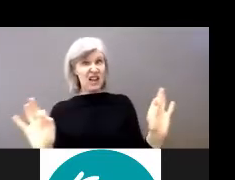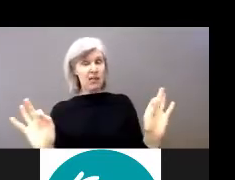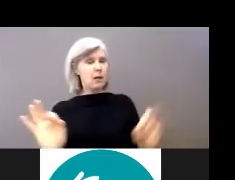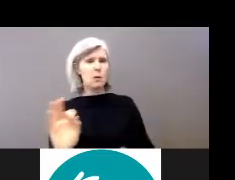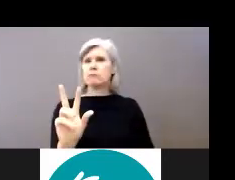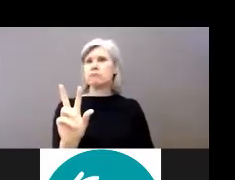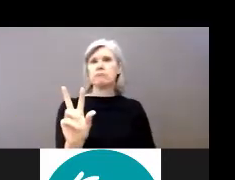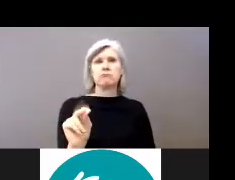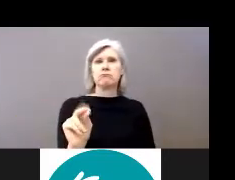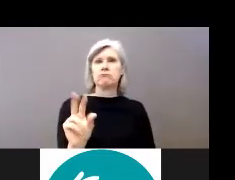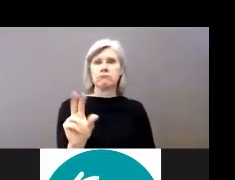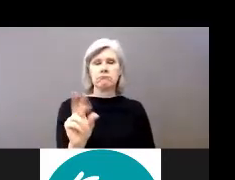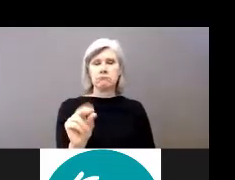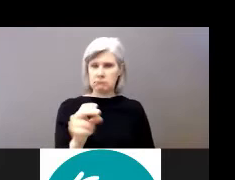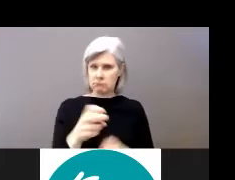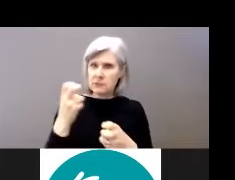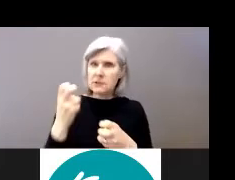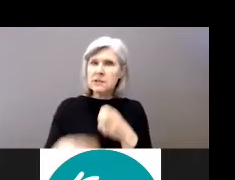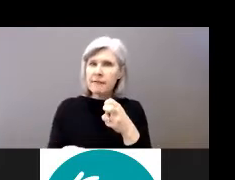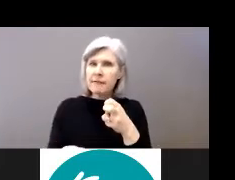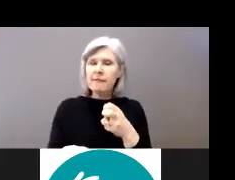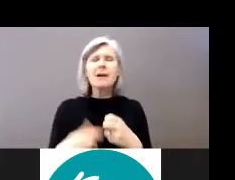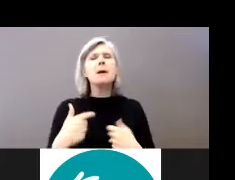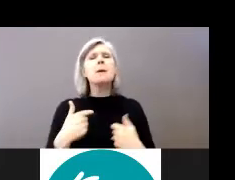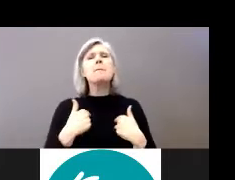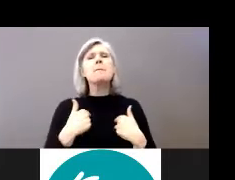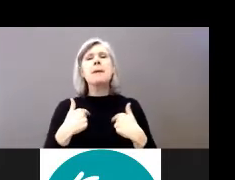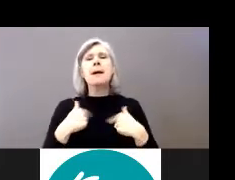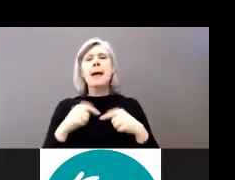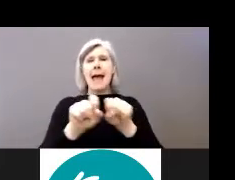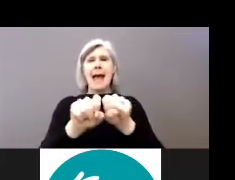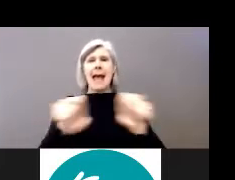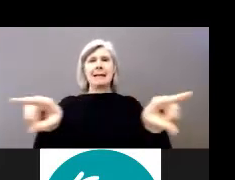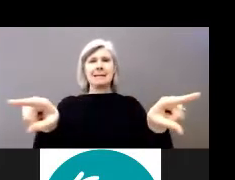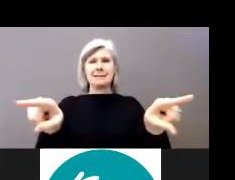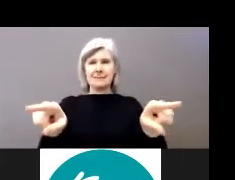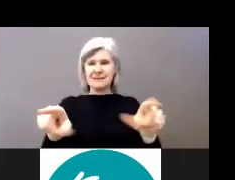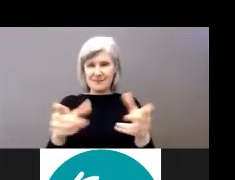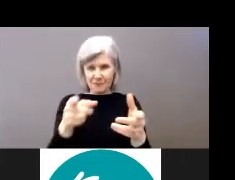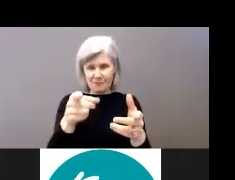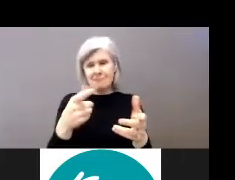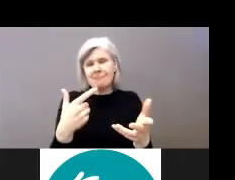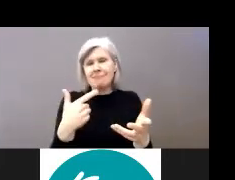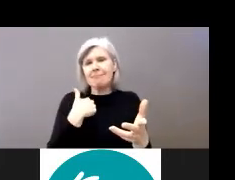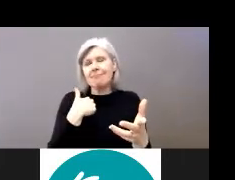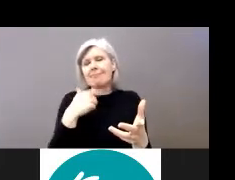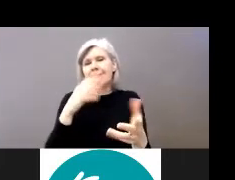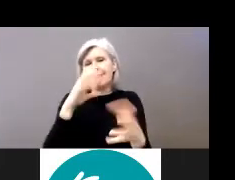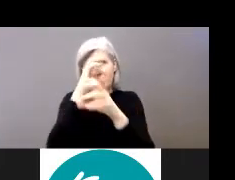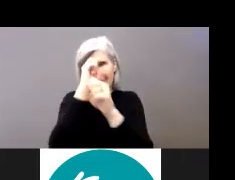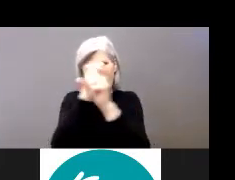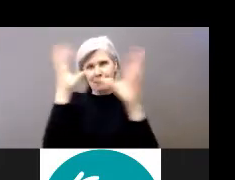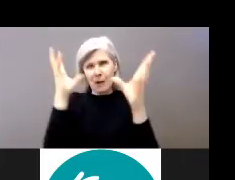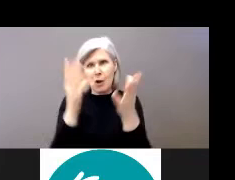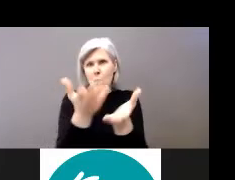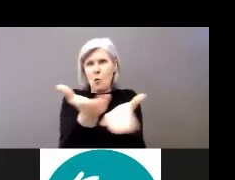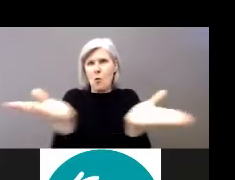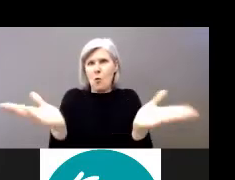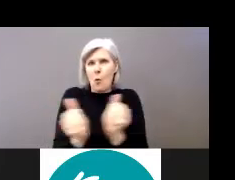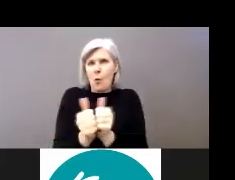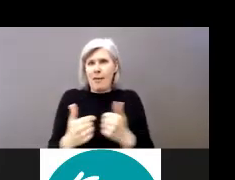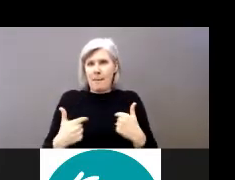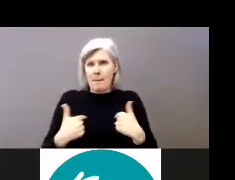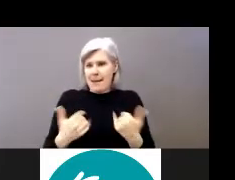me ask you a question. You don't have to, obviously, I pretend you're all in the room with me today. How many of you know someone who is 90 or